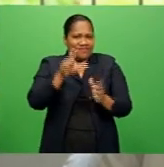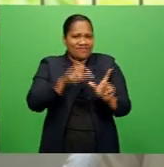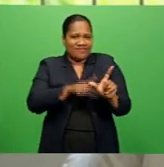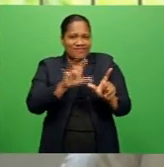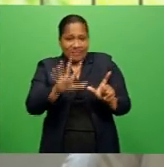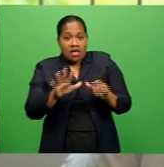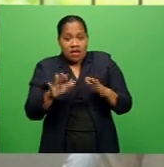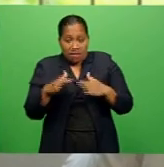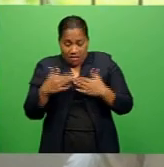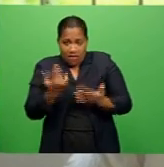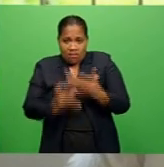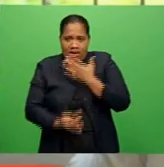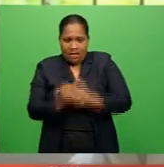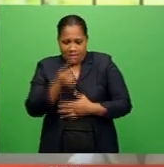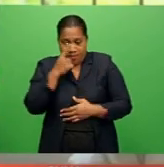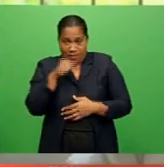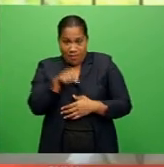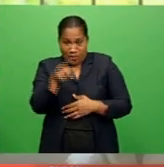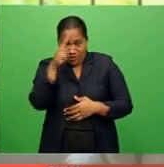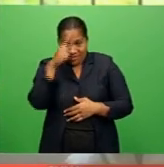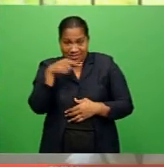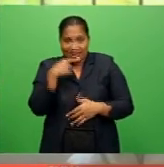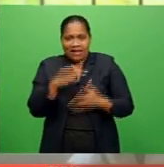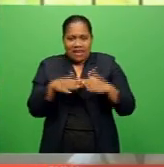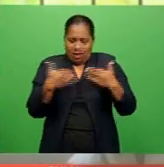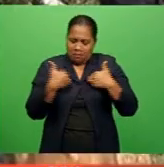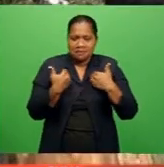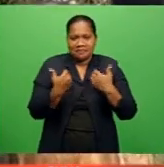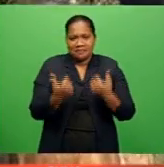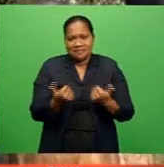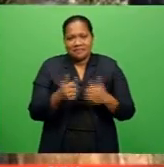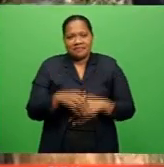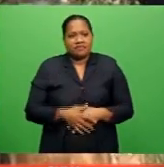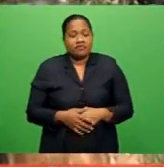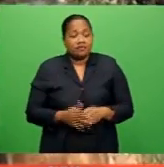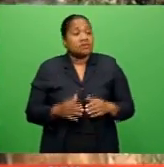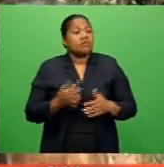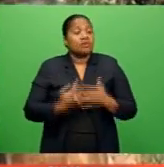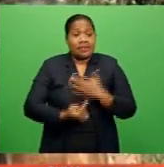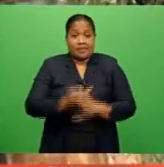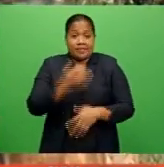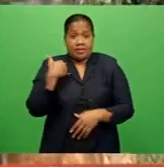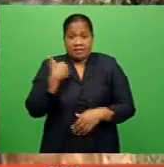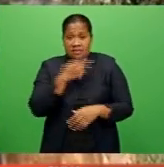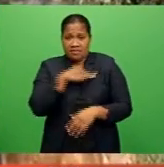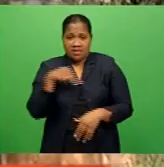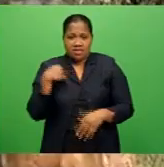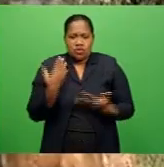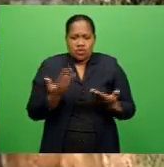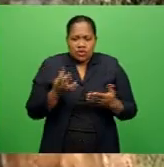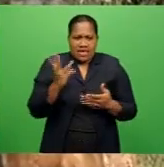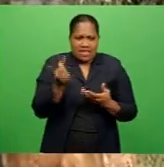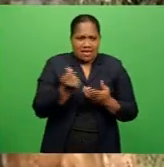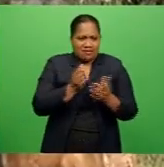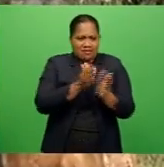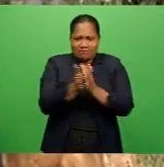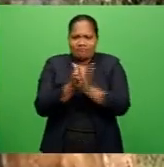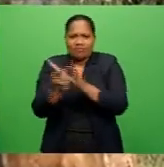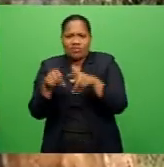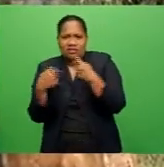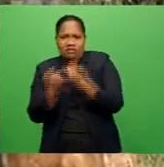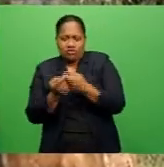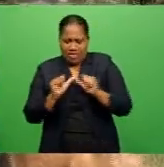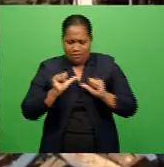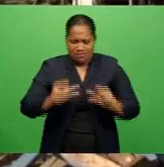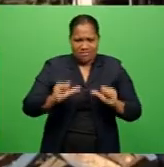The health minister says they are mobilizing resources to avoid any outbreak of leptospirosis, dengue fever,